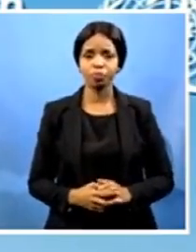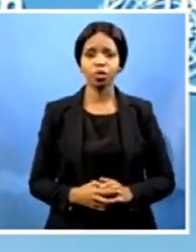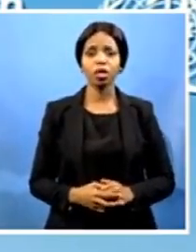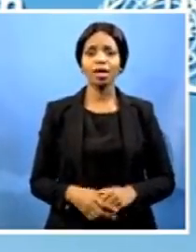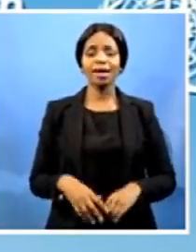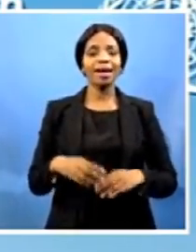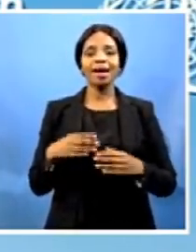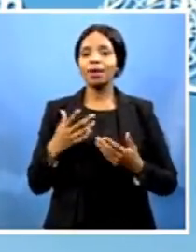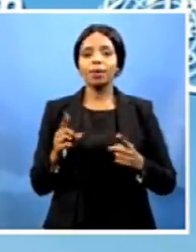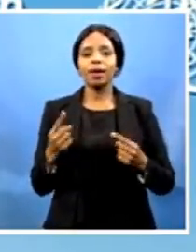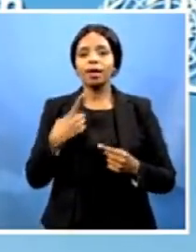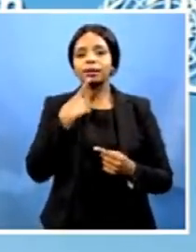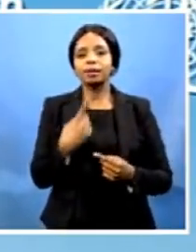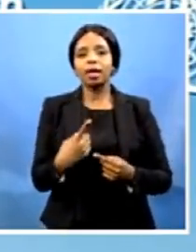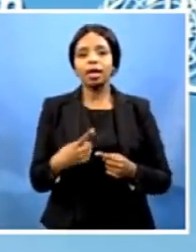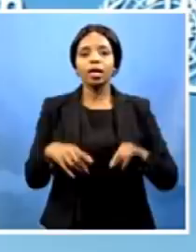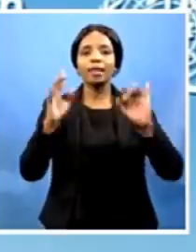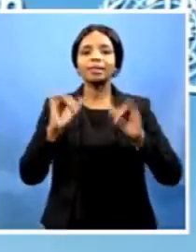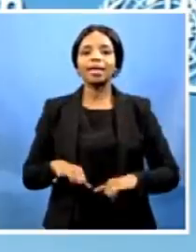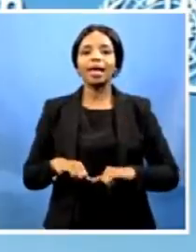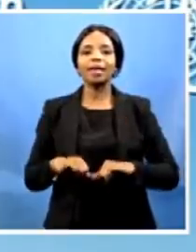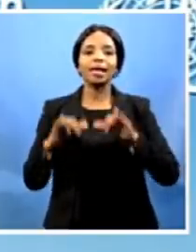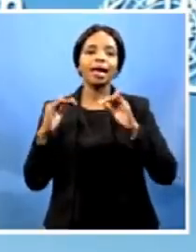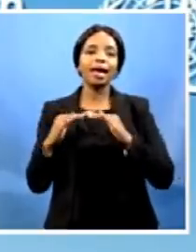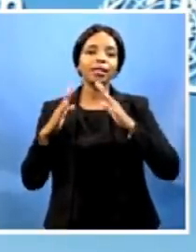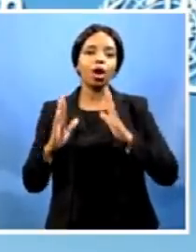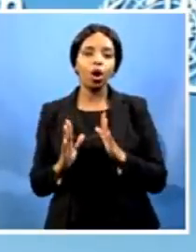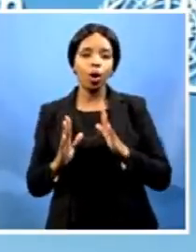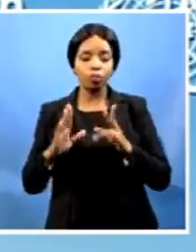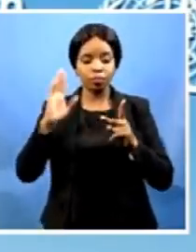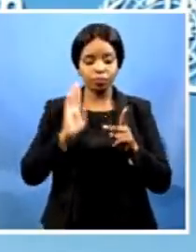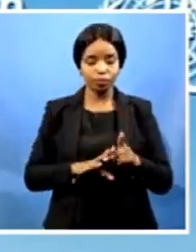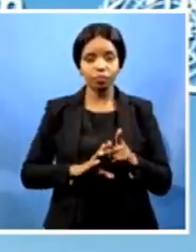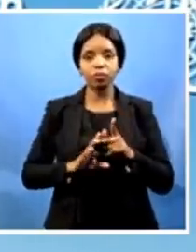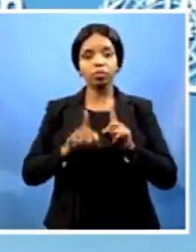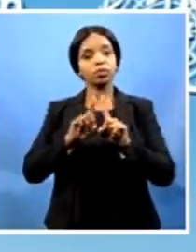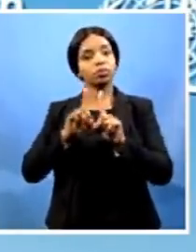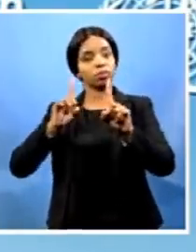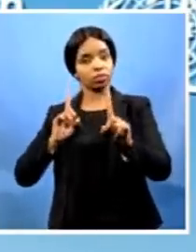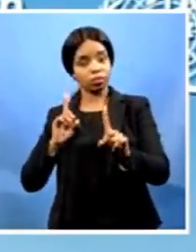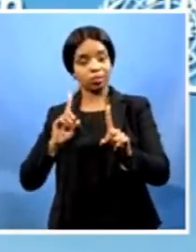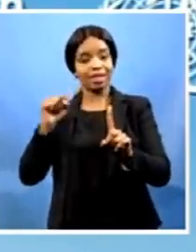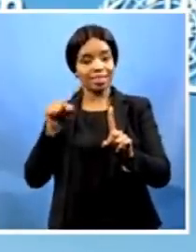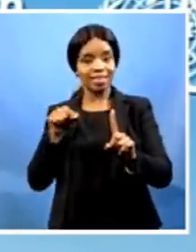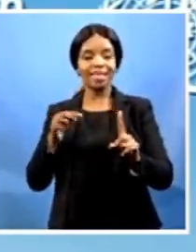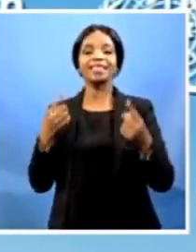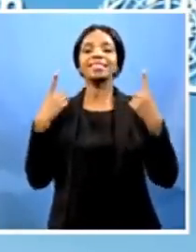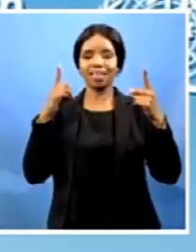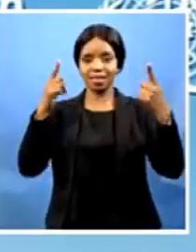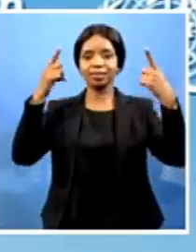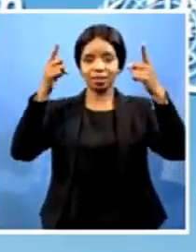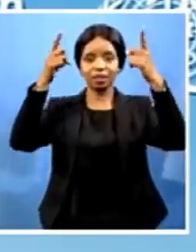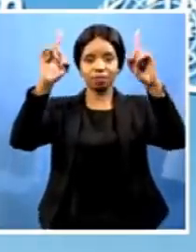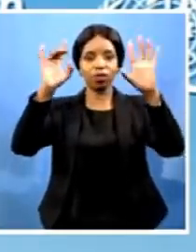physical distancing measures have successfully suppressed transmission in many countries. But